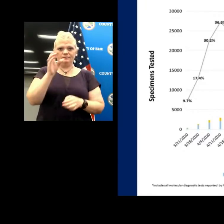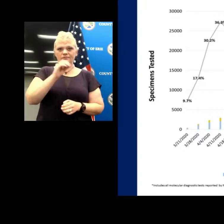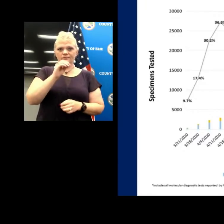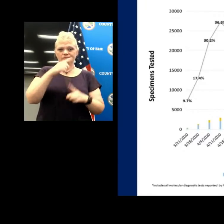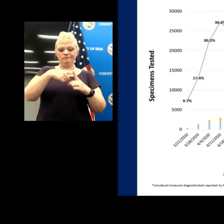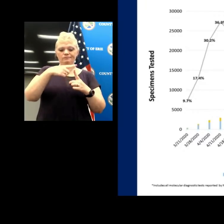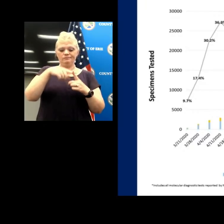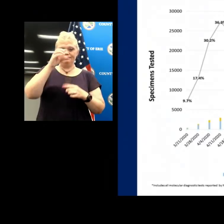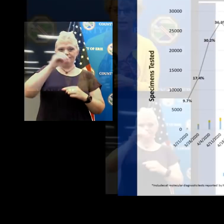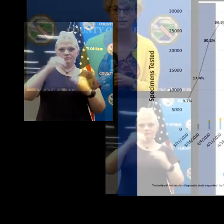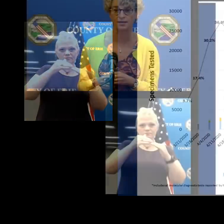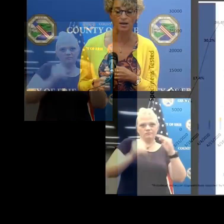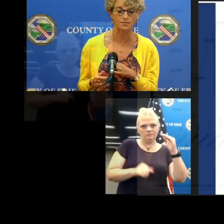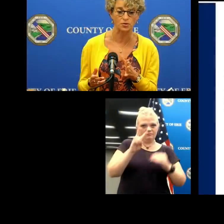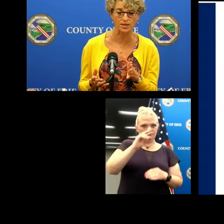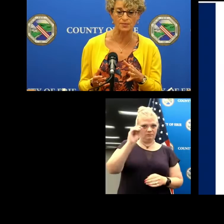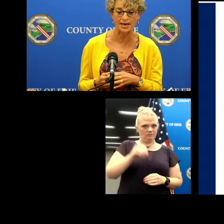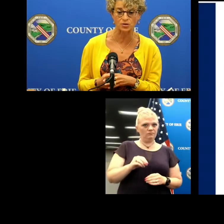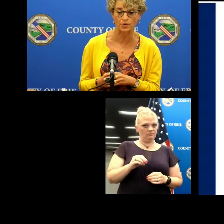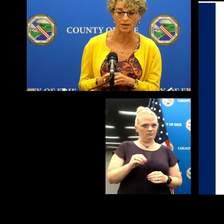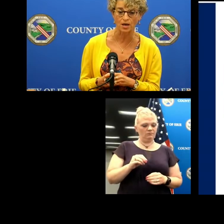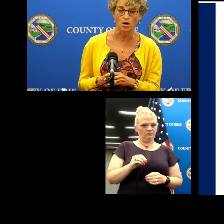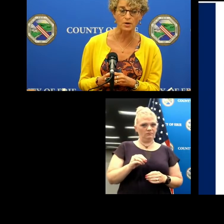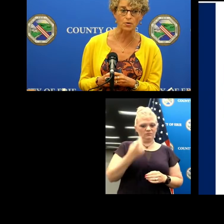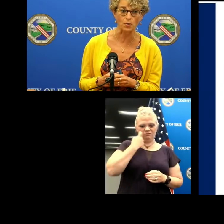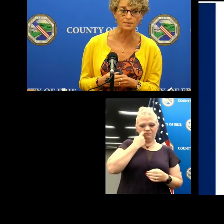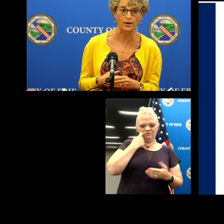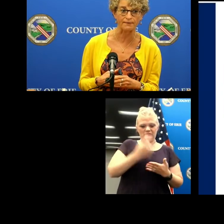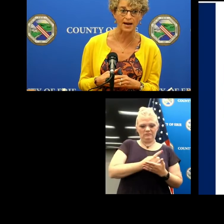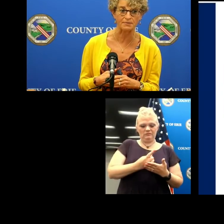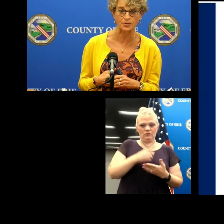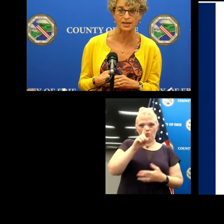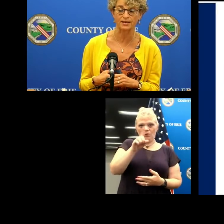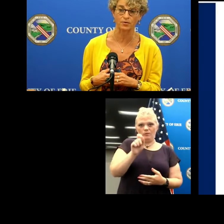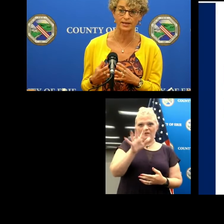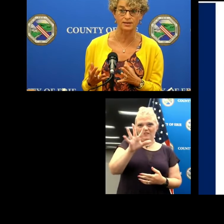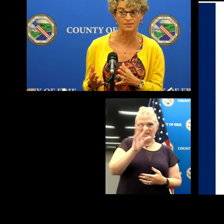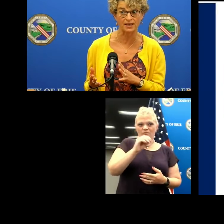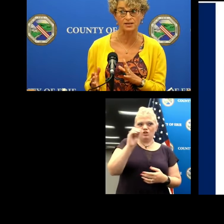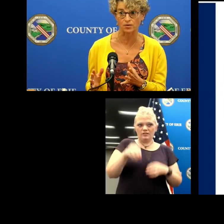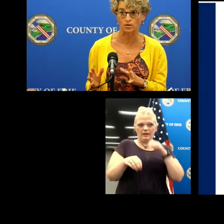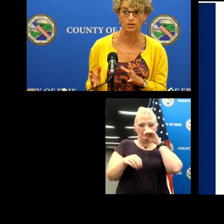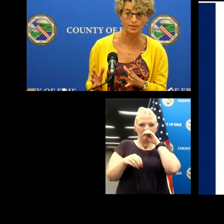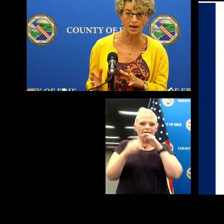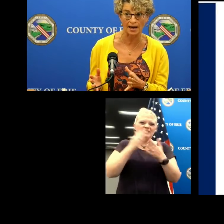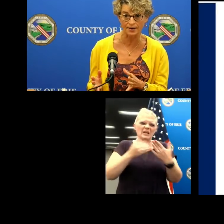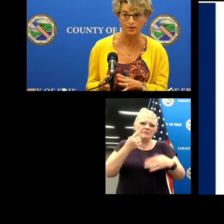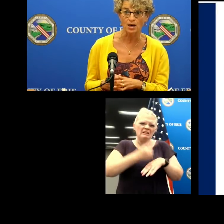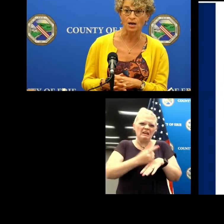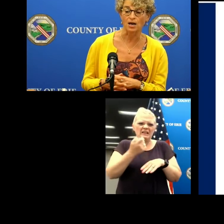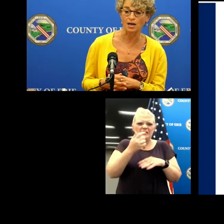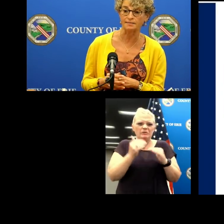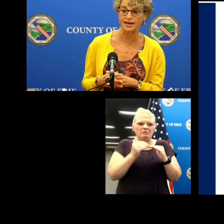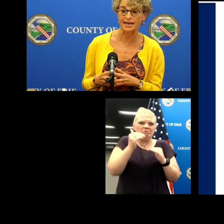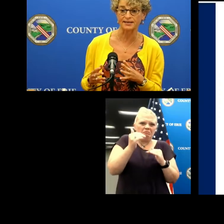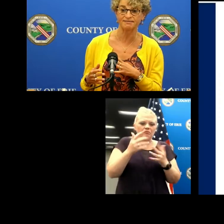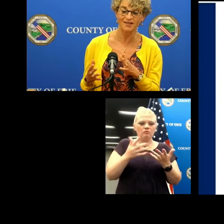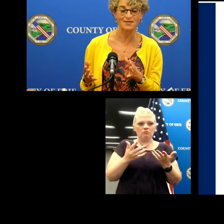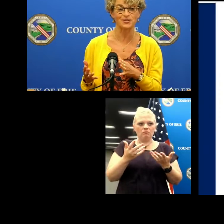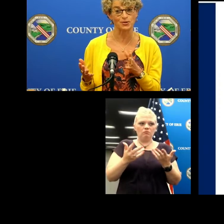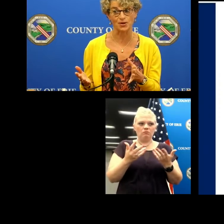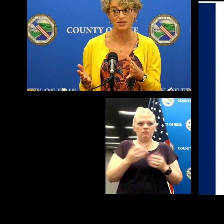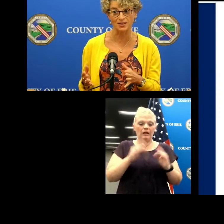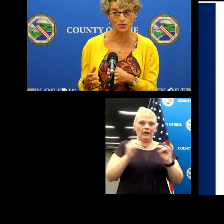tests below 2%. So this past week we were 1.5%. We had some days that were a little bit higher,